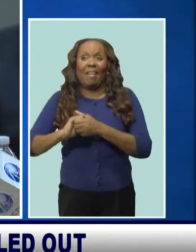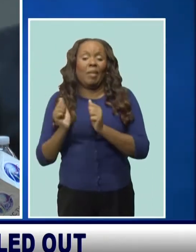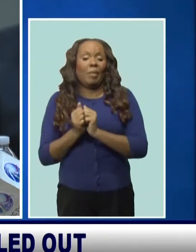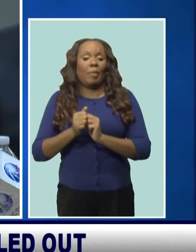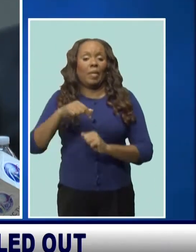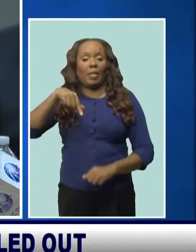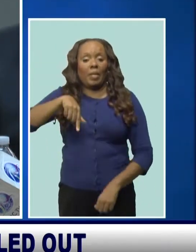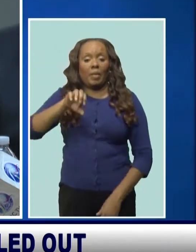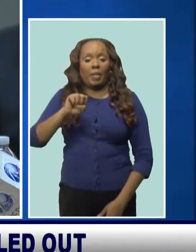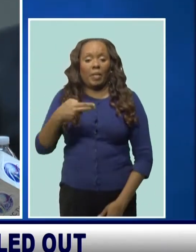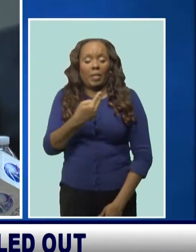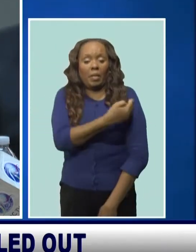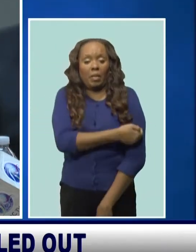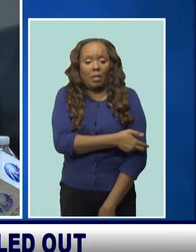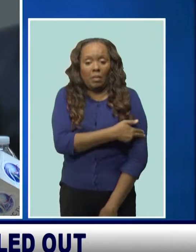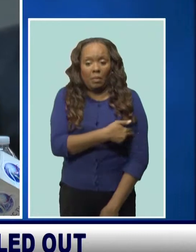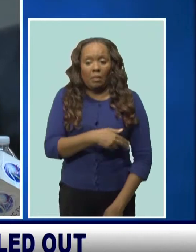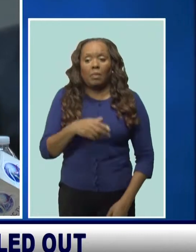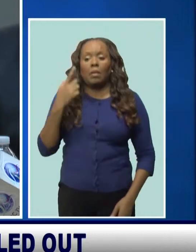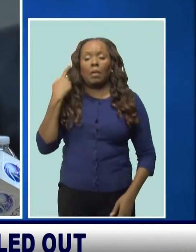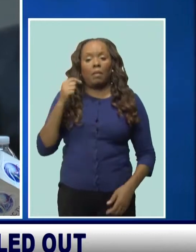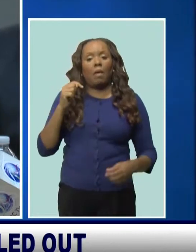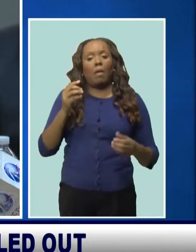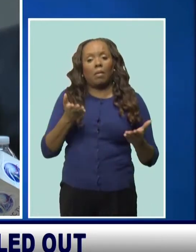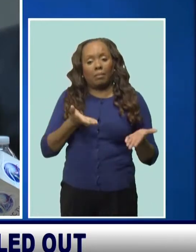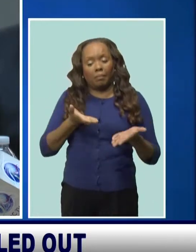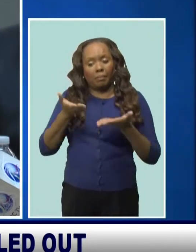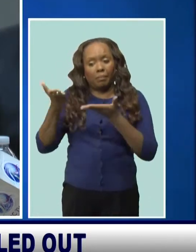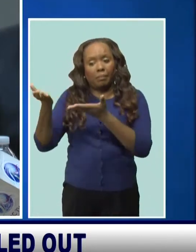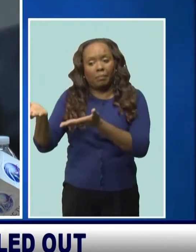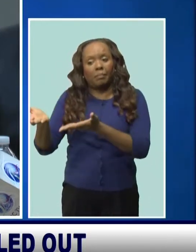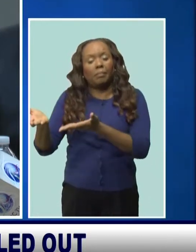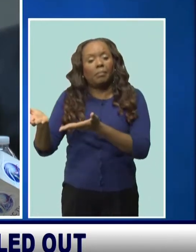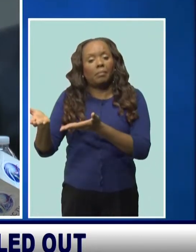Elizabeth Hospital for the delivery of